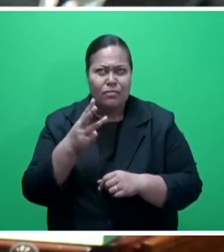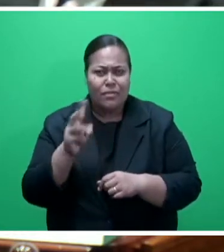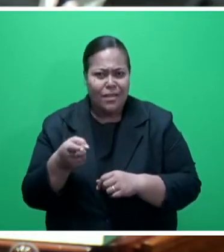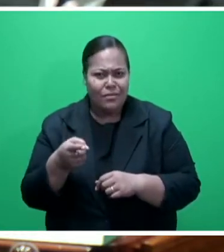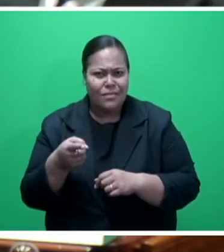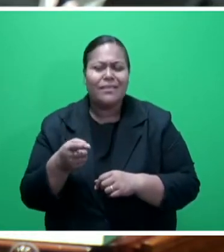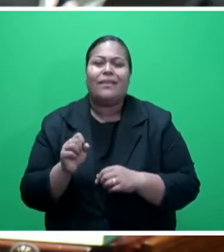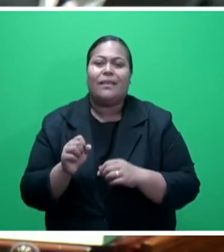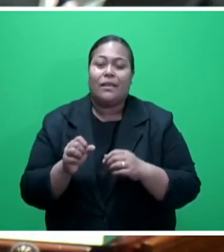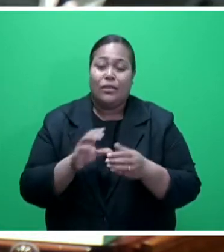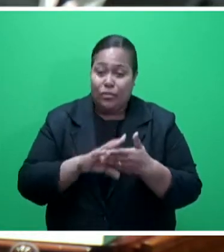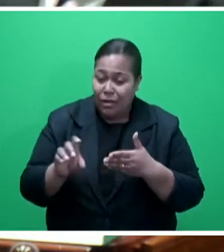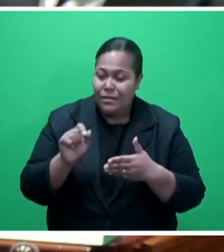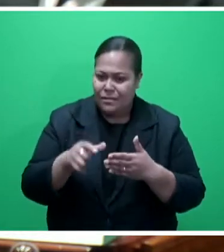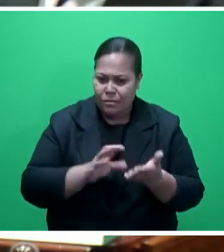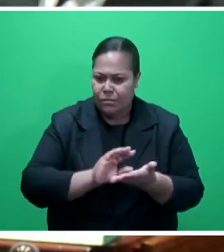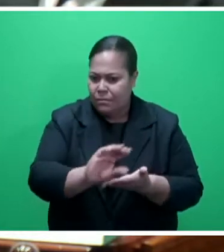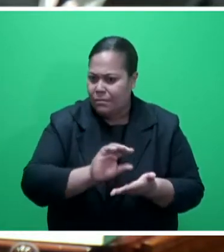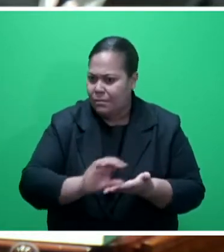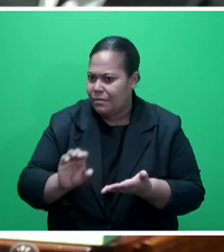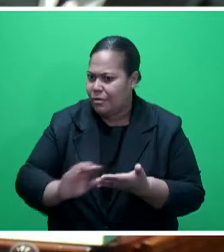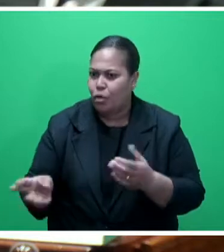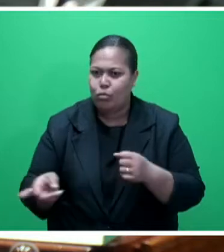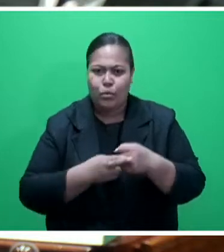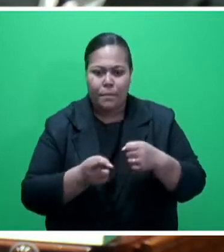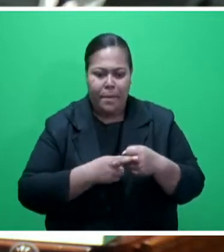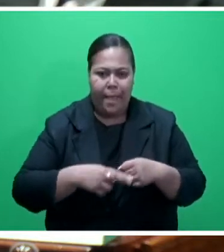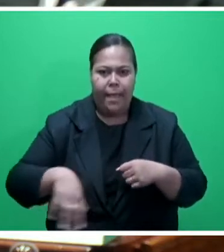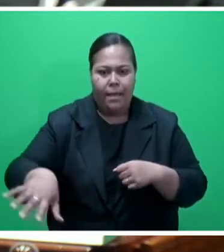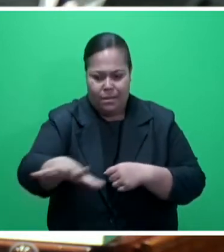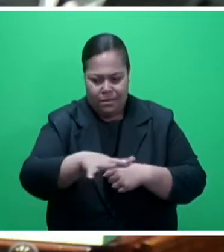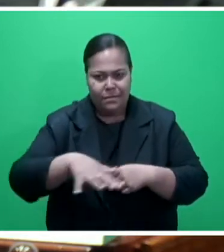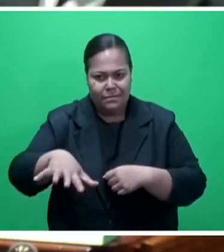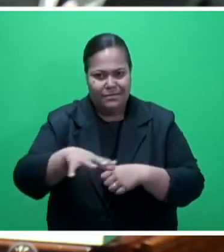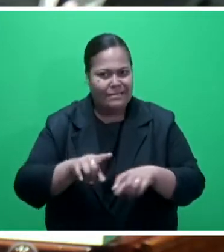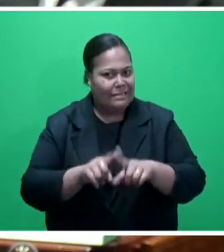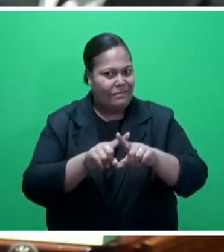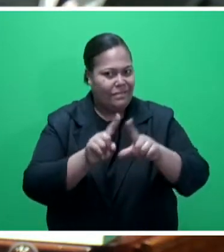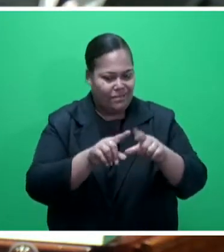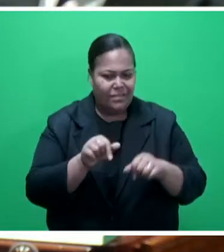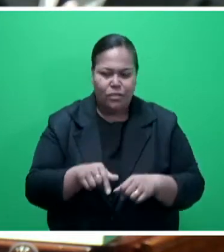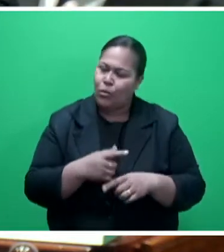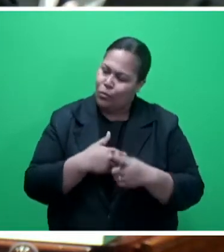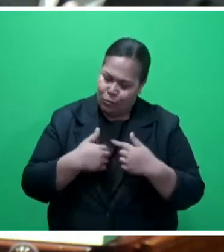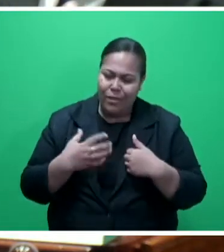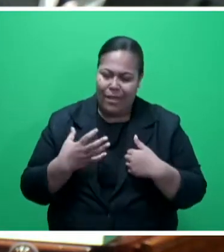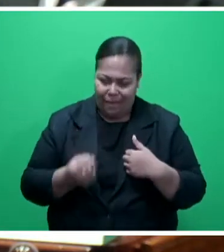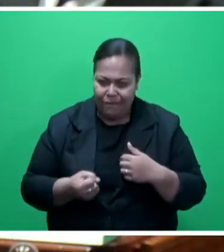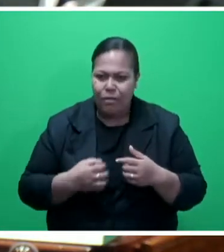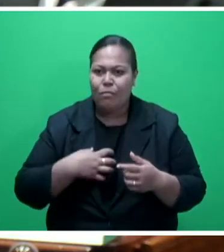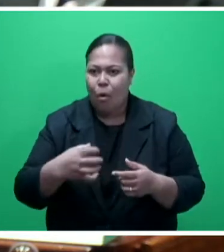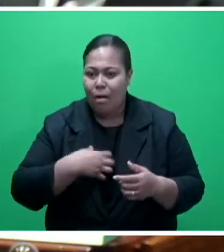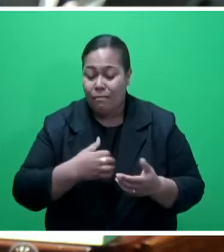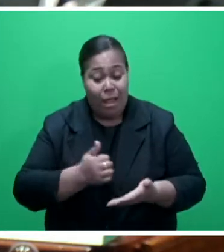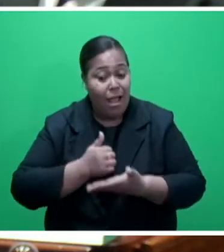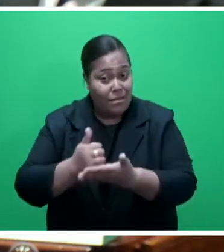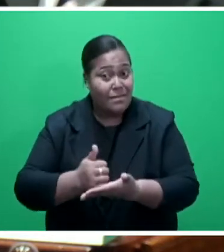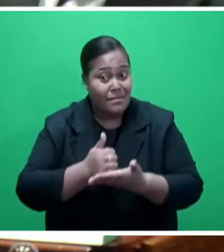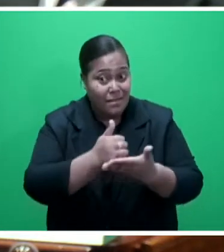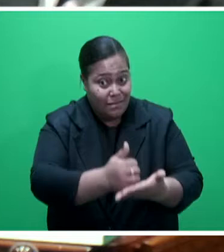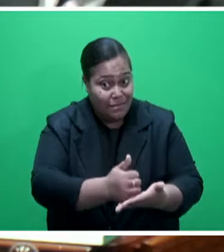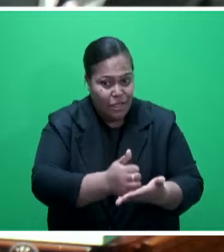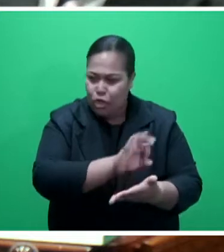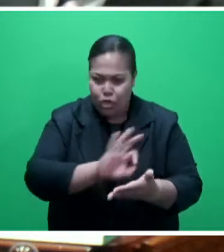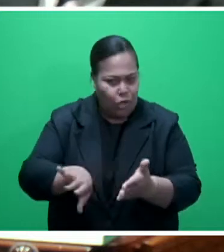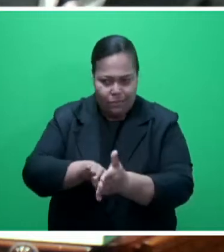$3,000. Bangsao Evacuation Center, and we have a few in this year. Let me assure this August House that the assistance was not removed. It